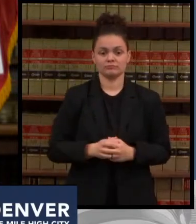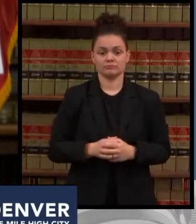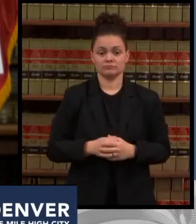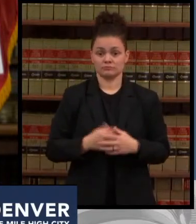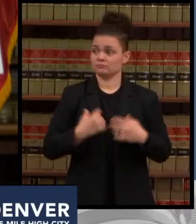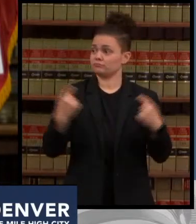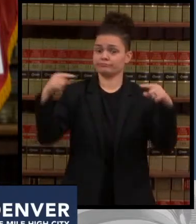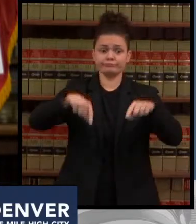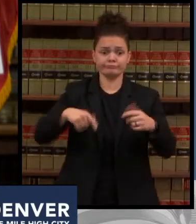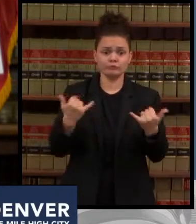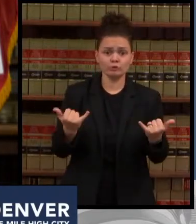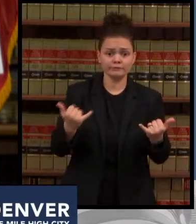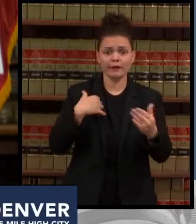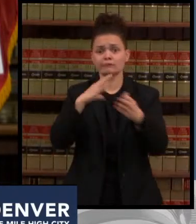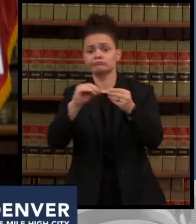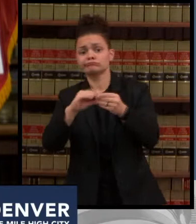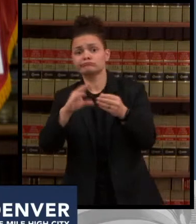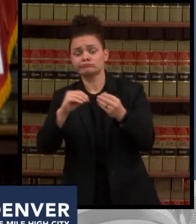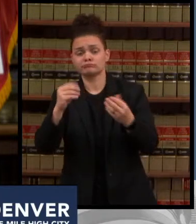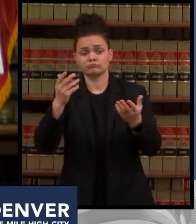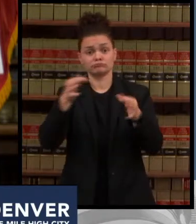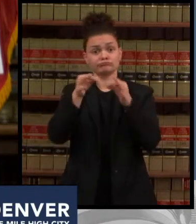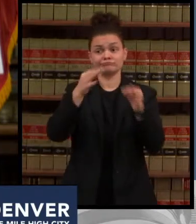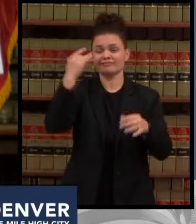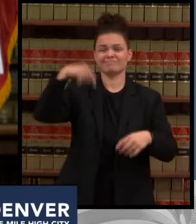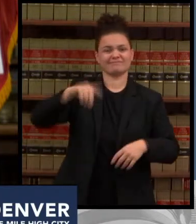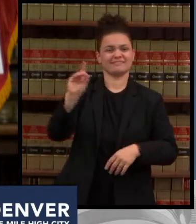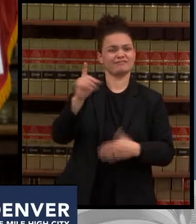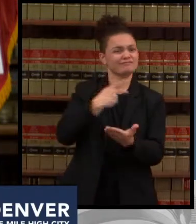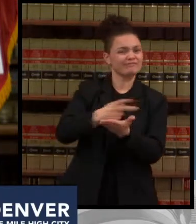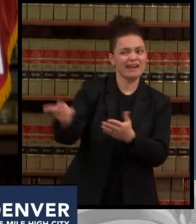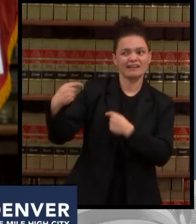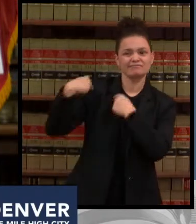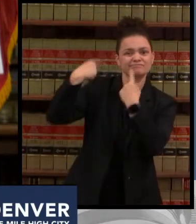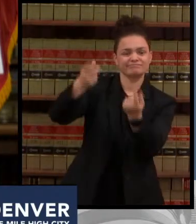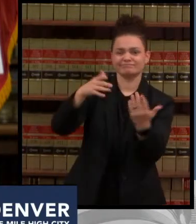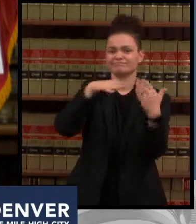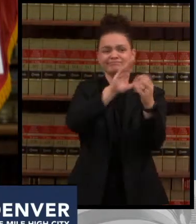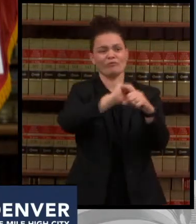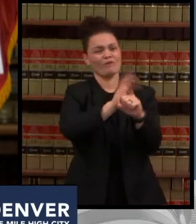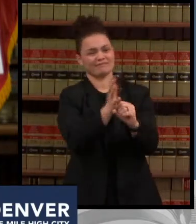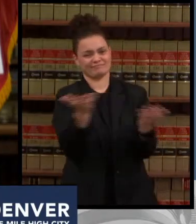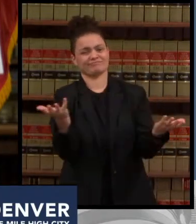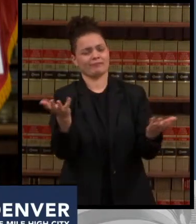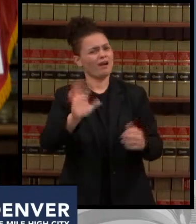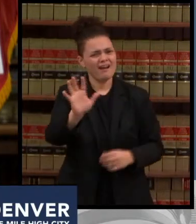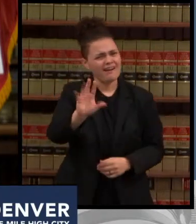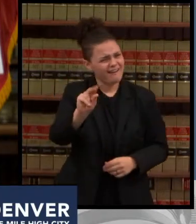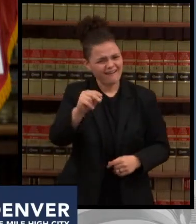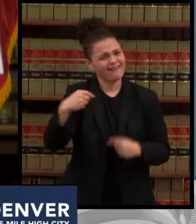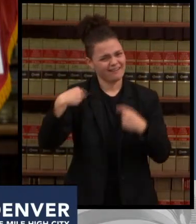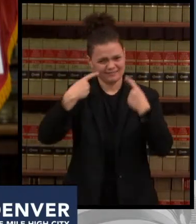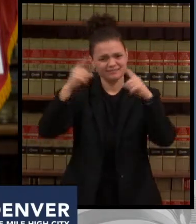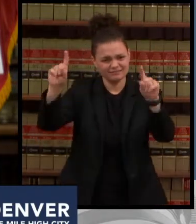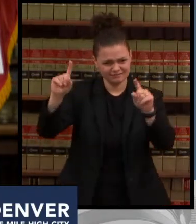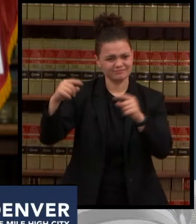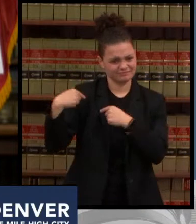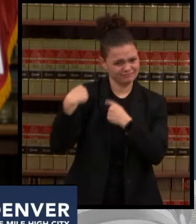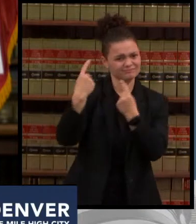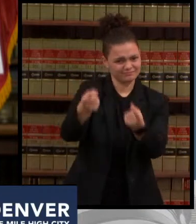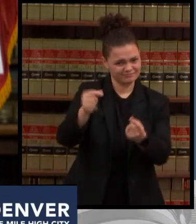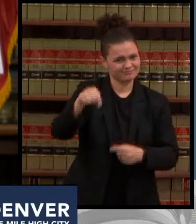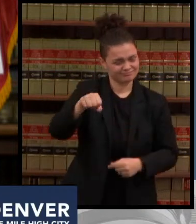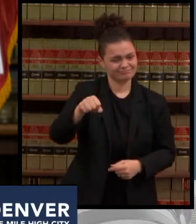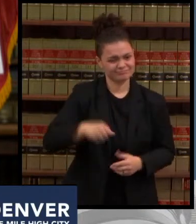the region hasn't worked. Quite the opposite. If other communities in Colorado and around the country took